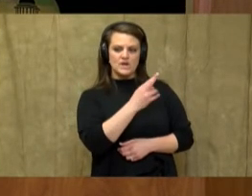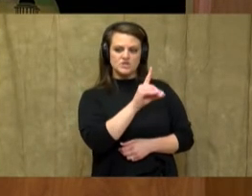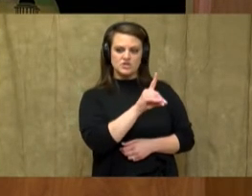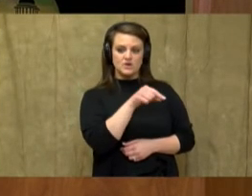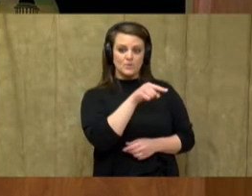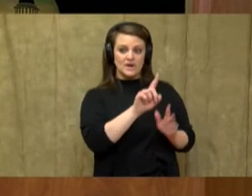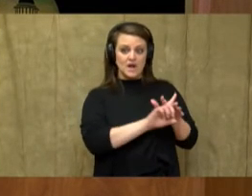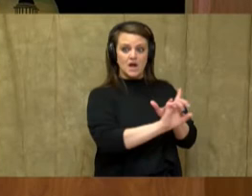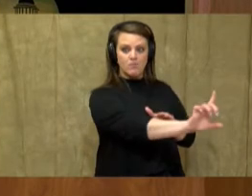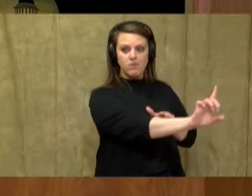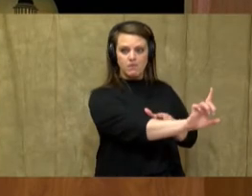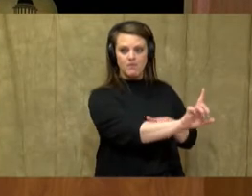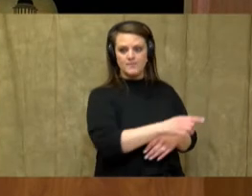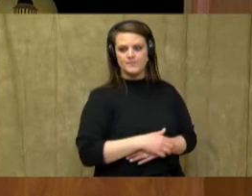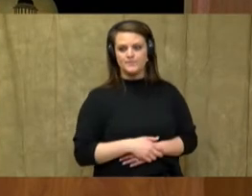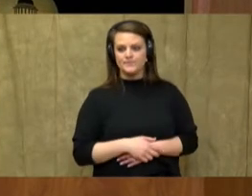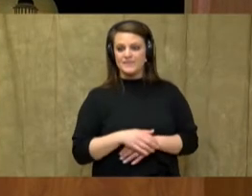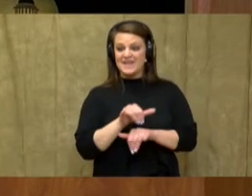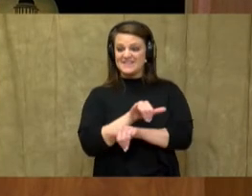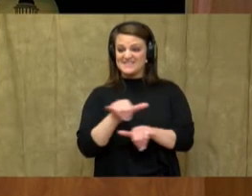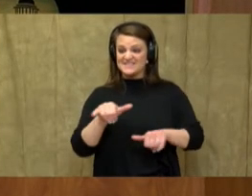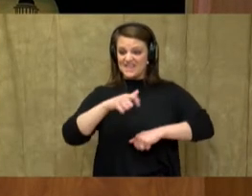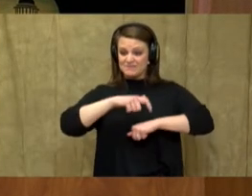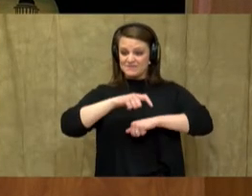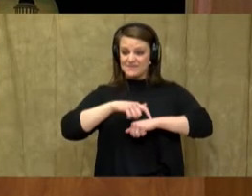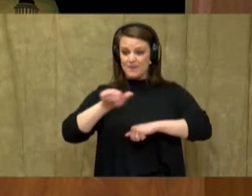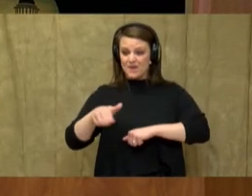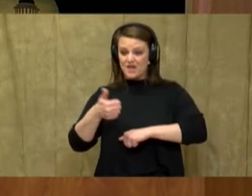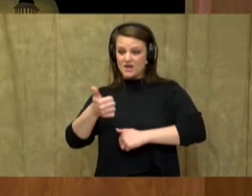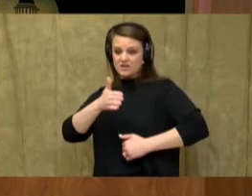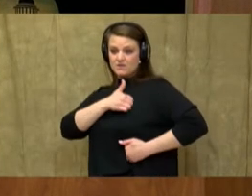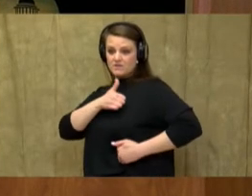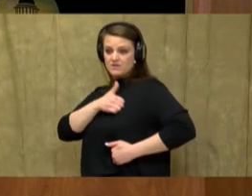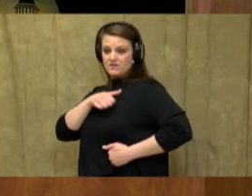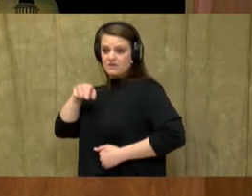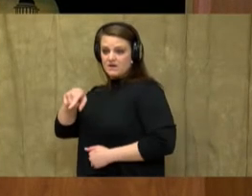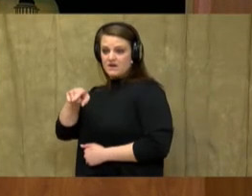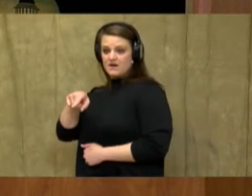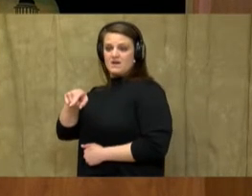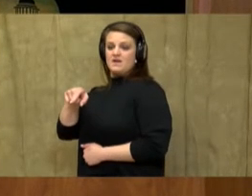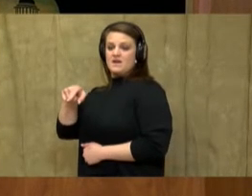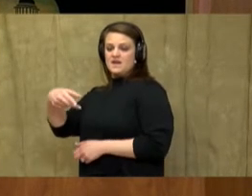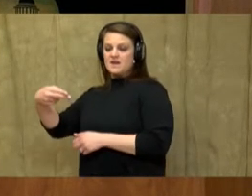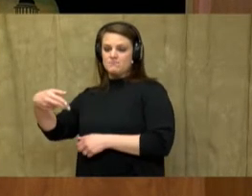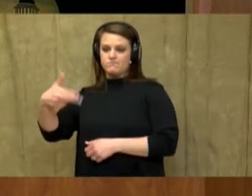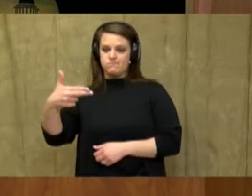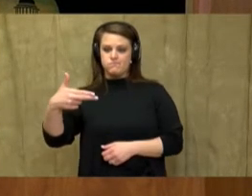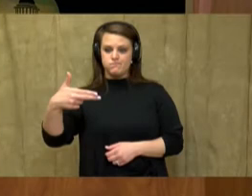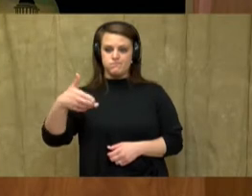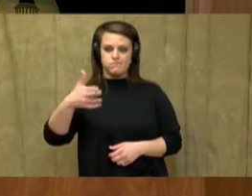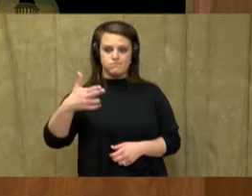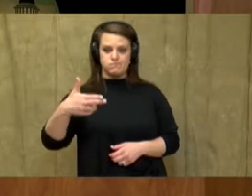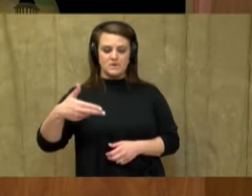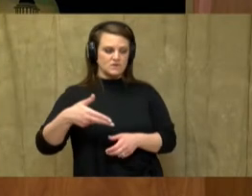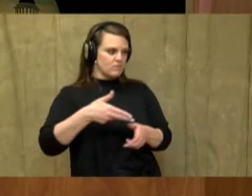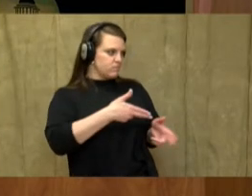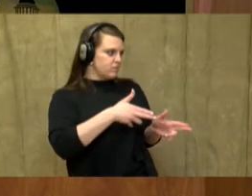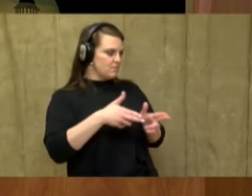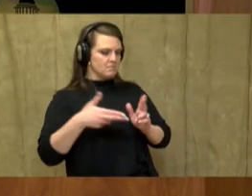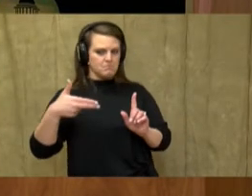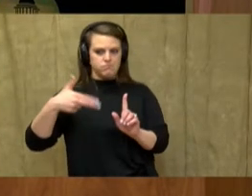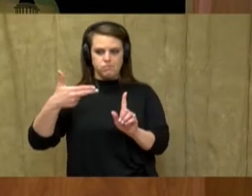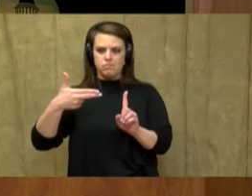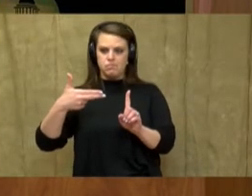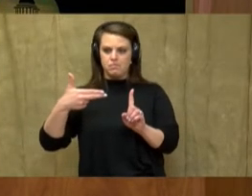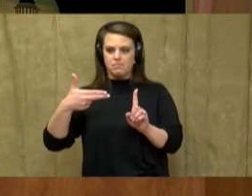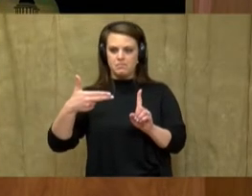quickly fled. At the same time, another soldier, Private Matthew Kilroy, pointed his musket at the other two attackers, Edward